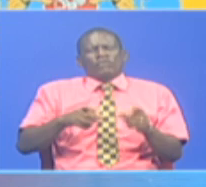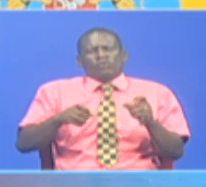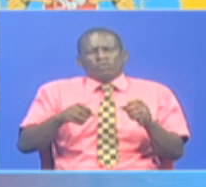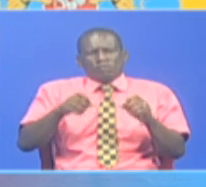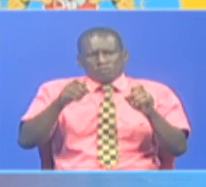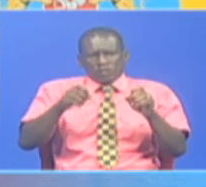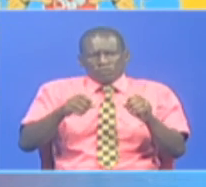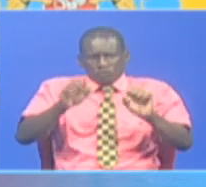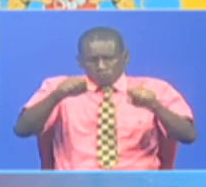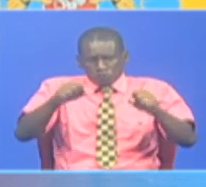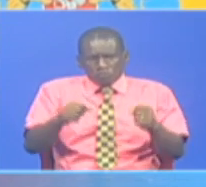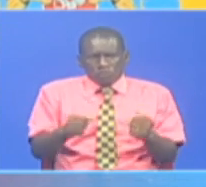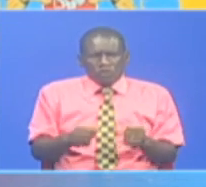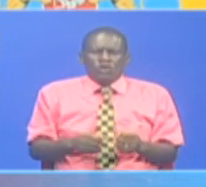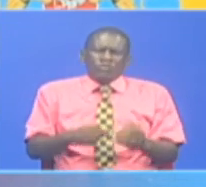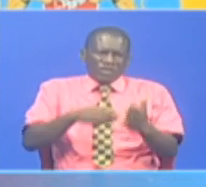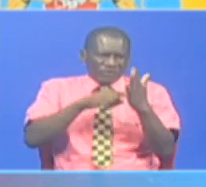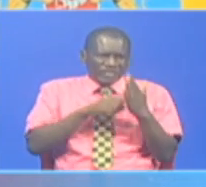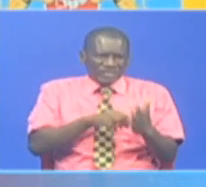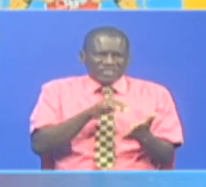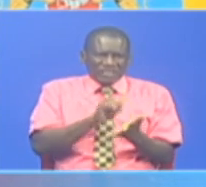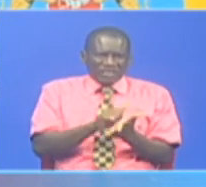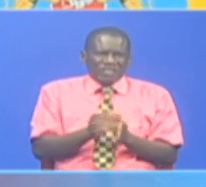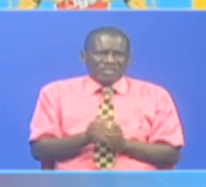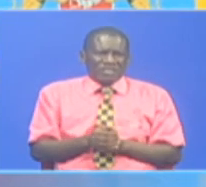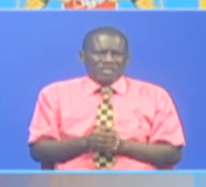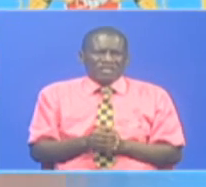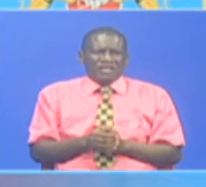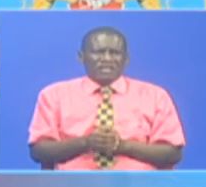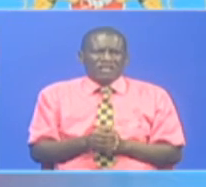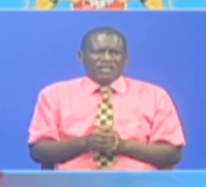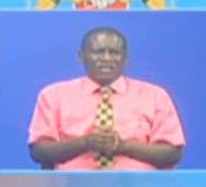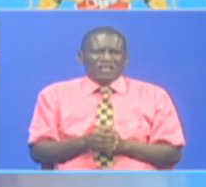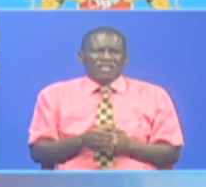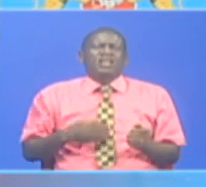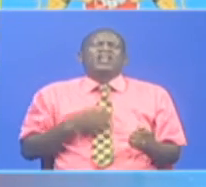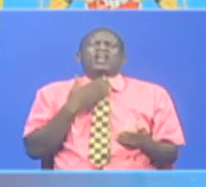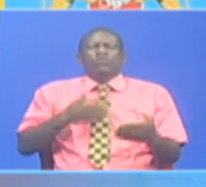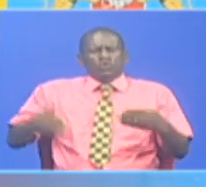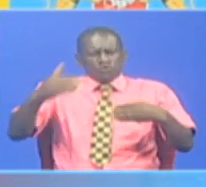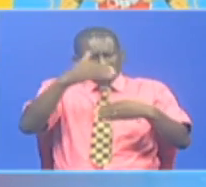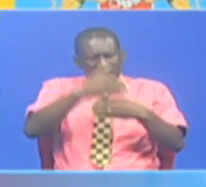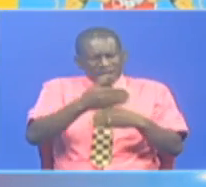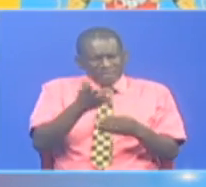have reiterated this. So I nitaka kuongeza hapo kidogo,